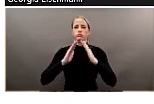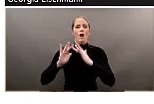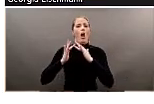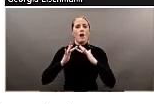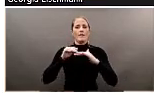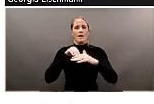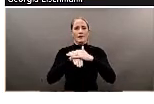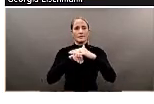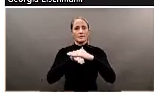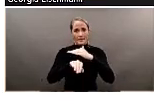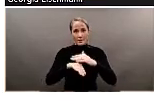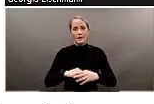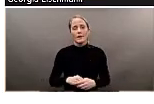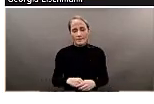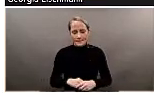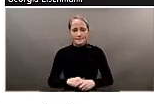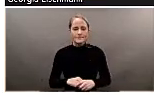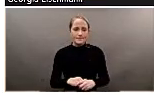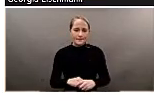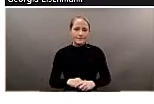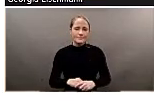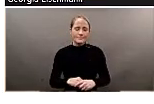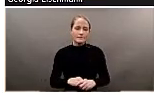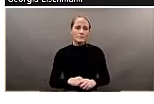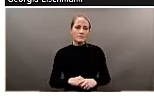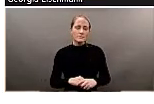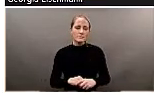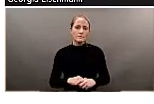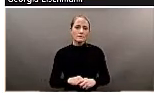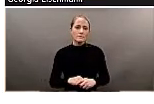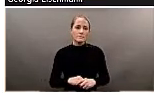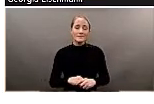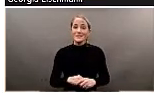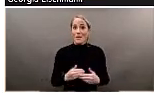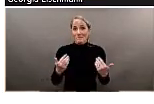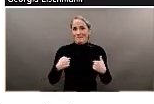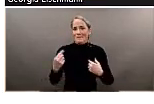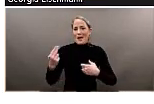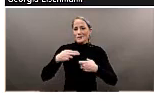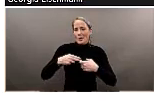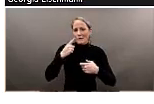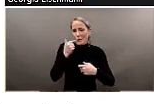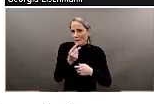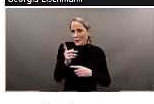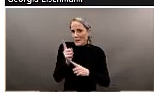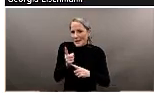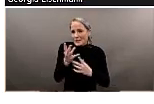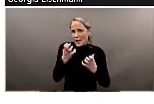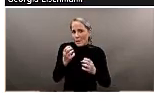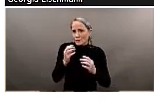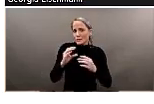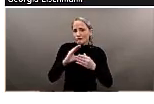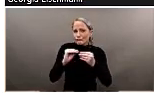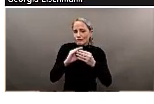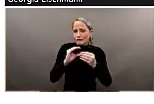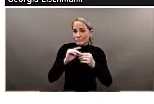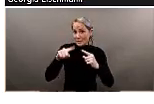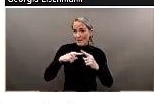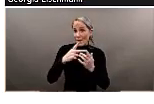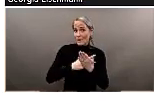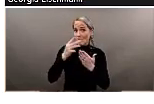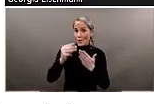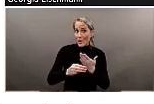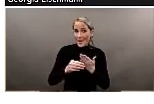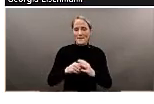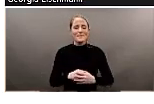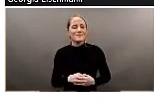to prevent adverse events from COVID-19 disease. So I'm just here for a few minutes to tell you